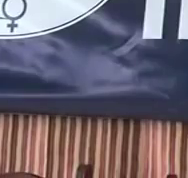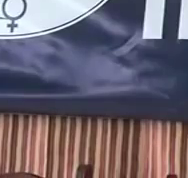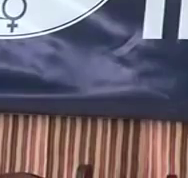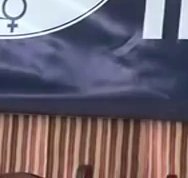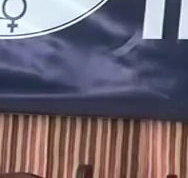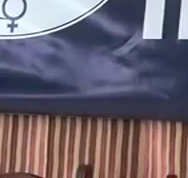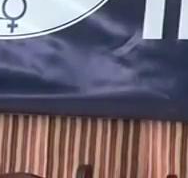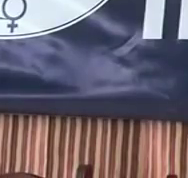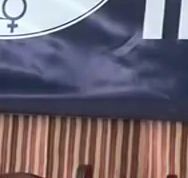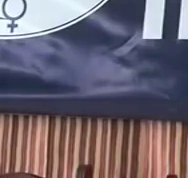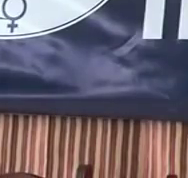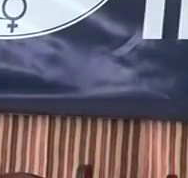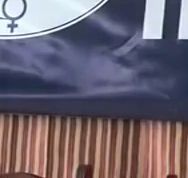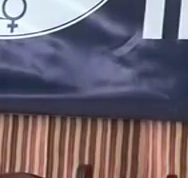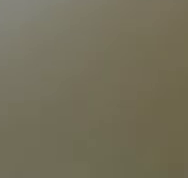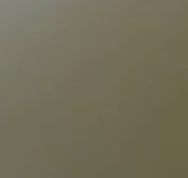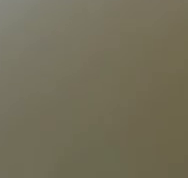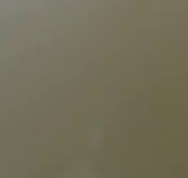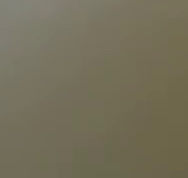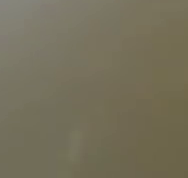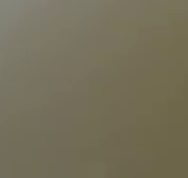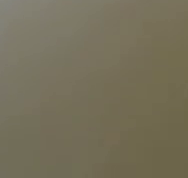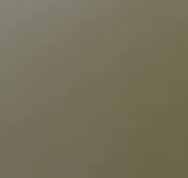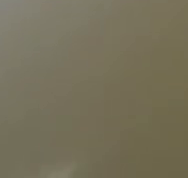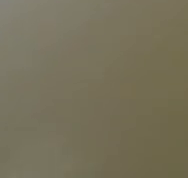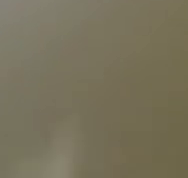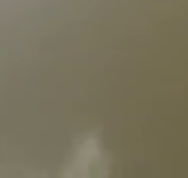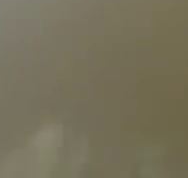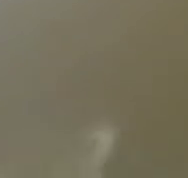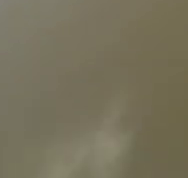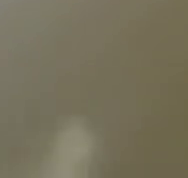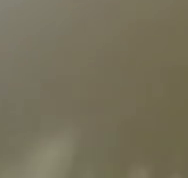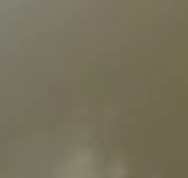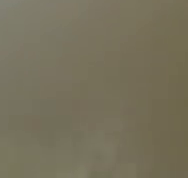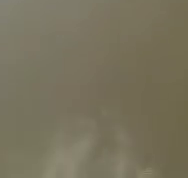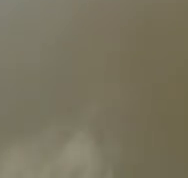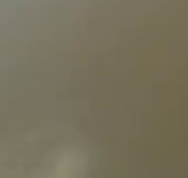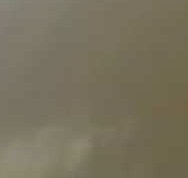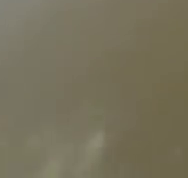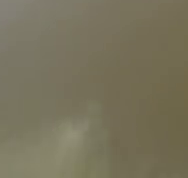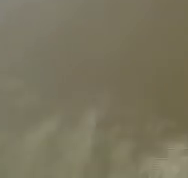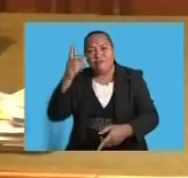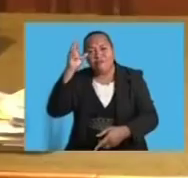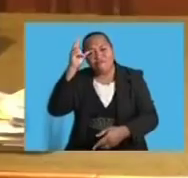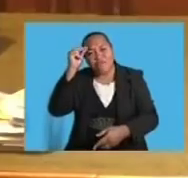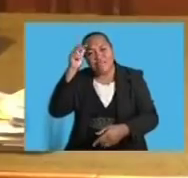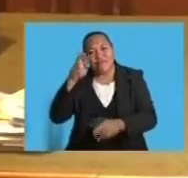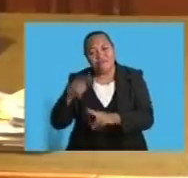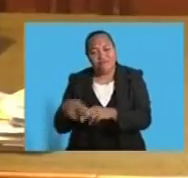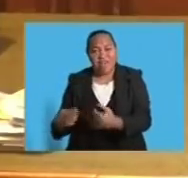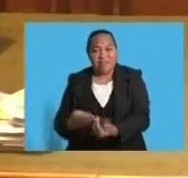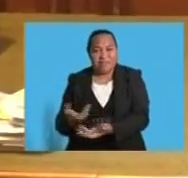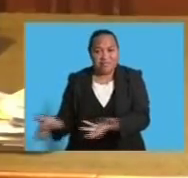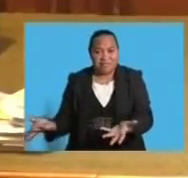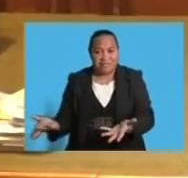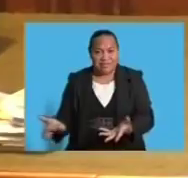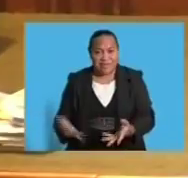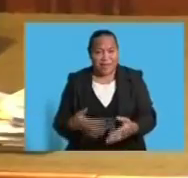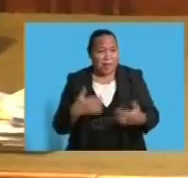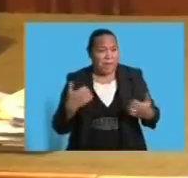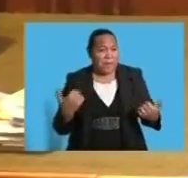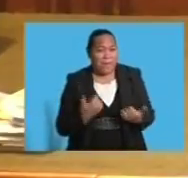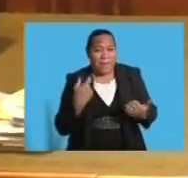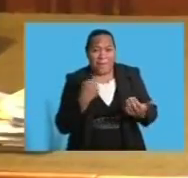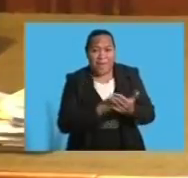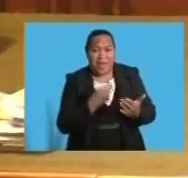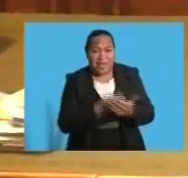home scare assistance given following the devastation caused by TC Kenny and TC Josie failed. The amount of money that